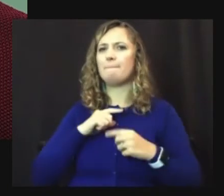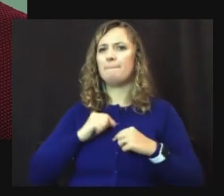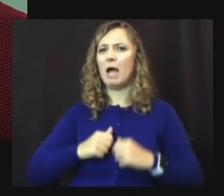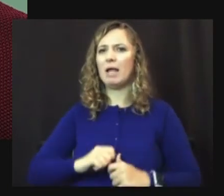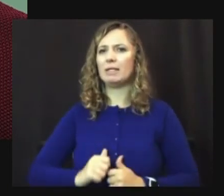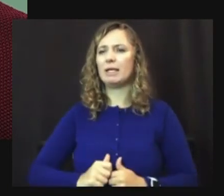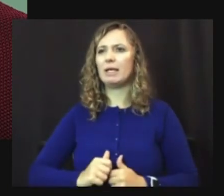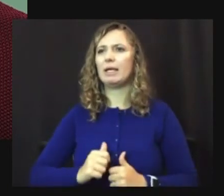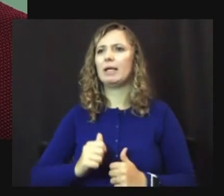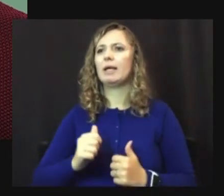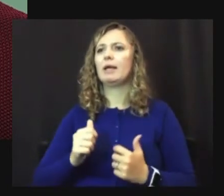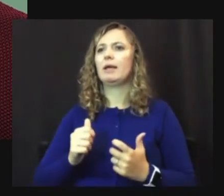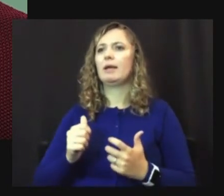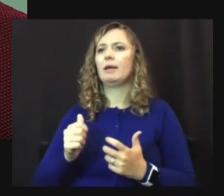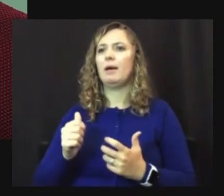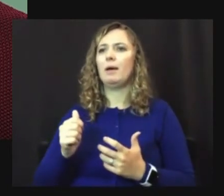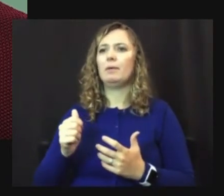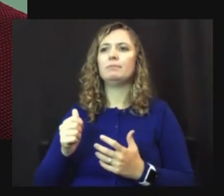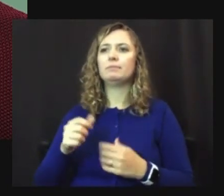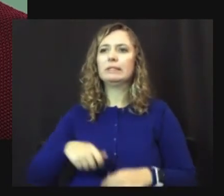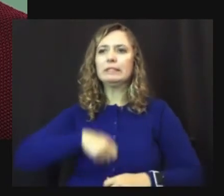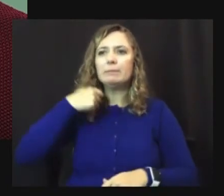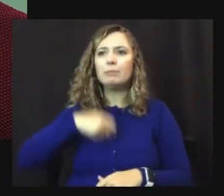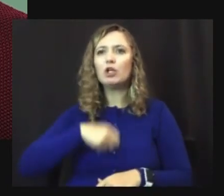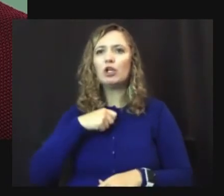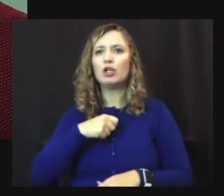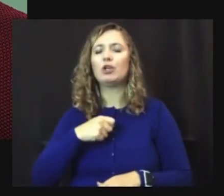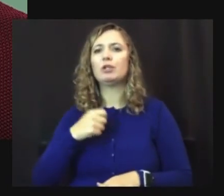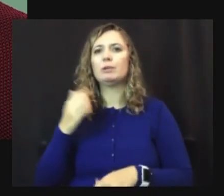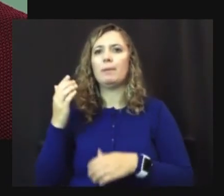planning skills, right? Yeah. Would you